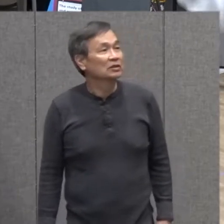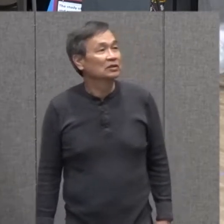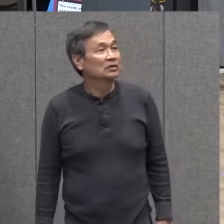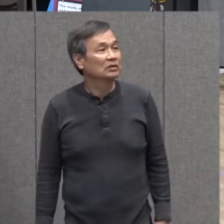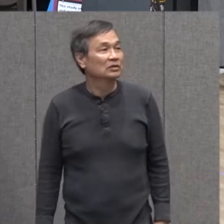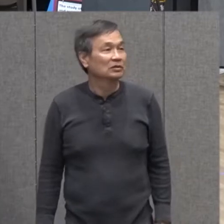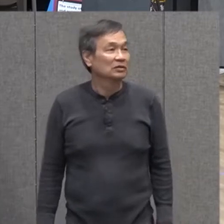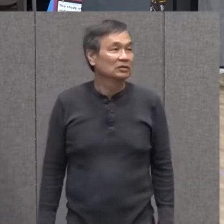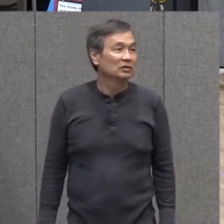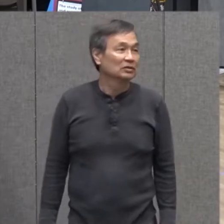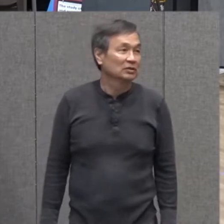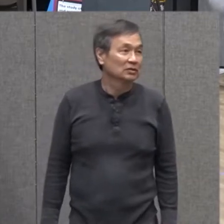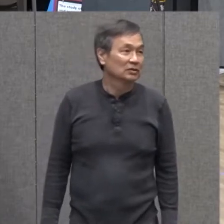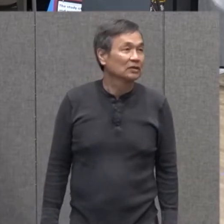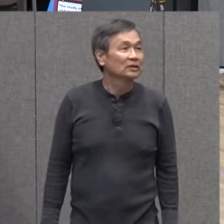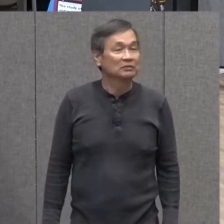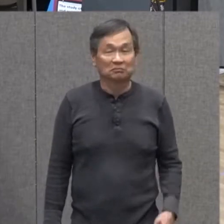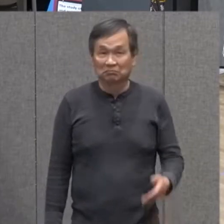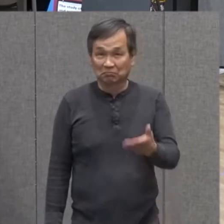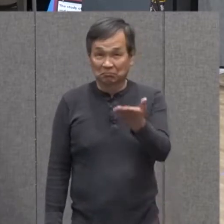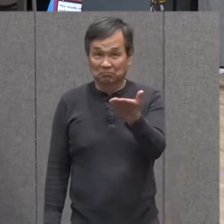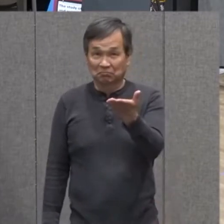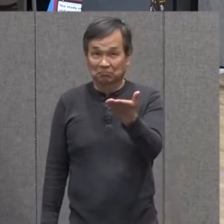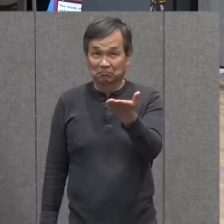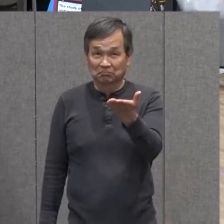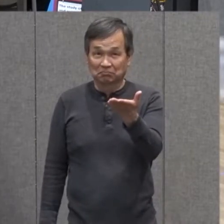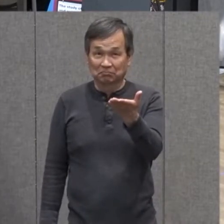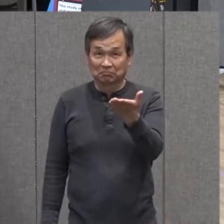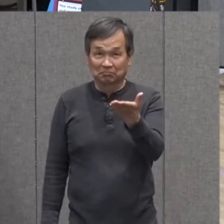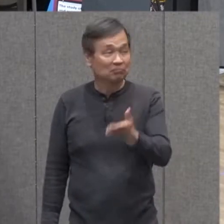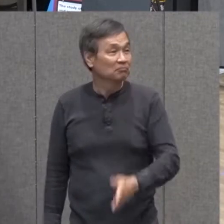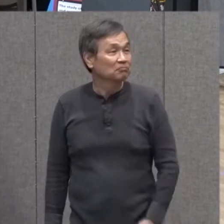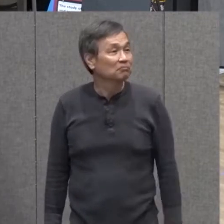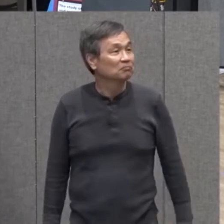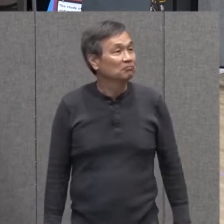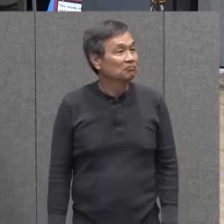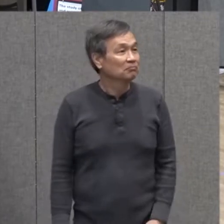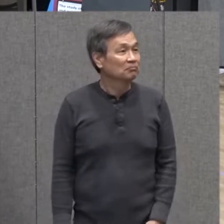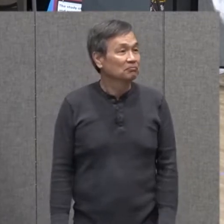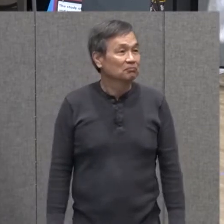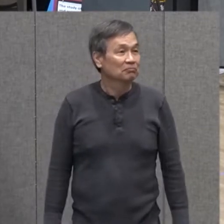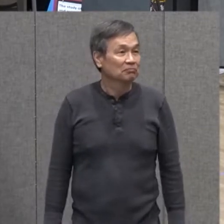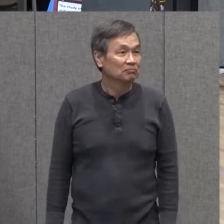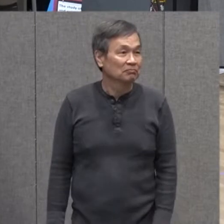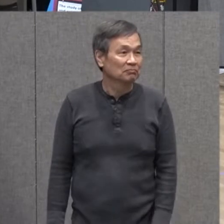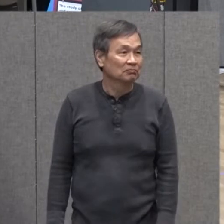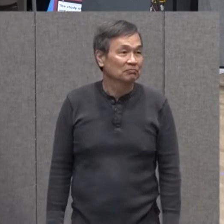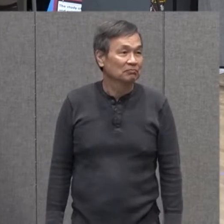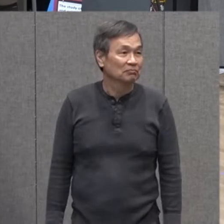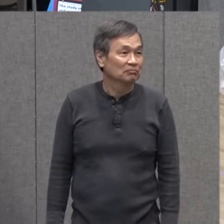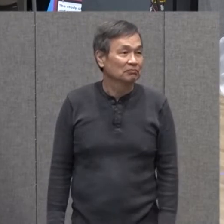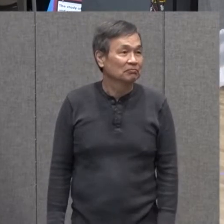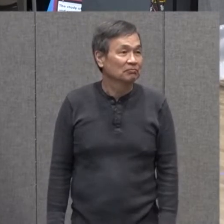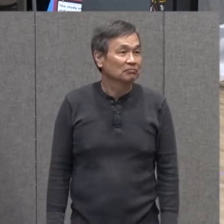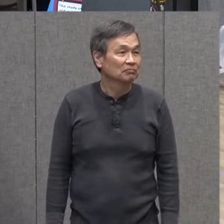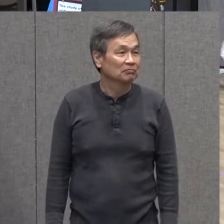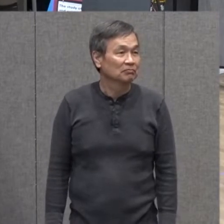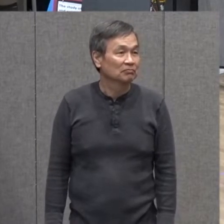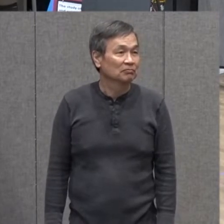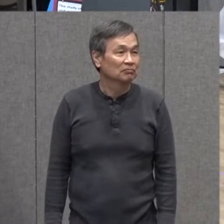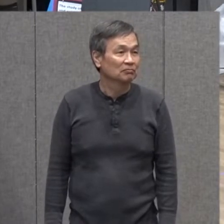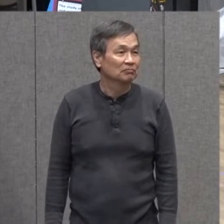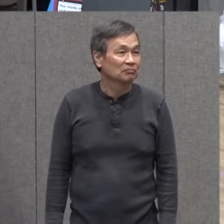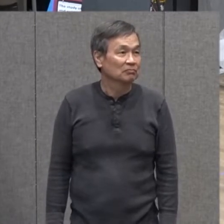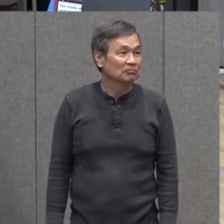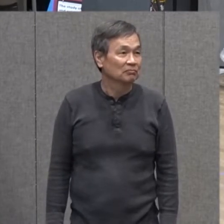Toss, toss, catch, toss, catch, toss, catch, toss, catch, toss, catch. Toss catch. What do you Estamos think? tirando y ganando, tirando